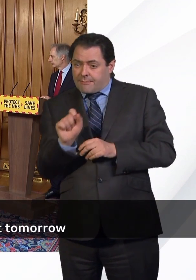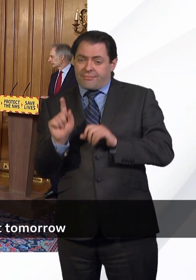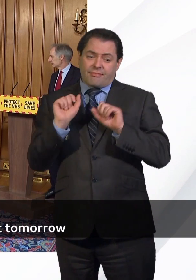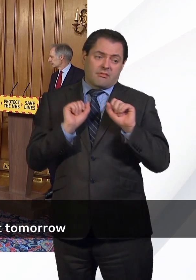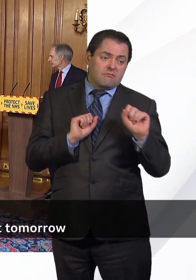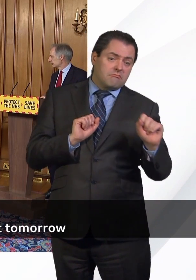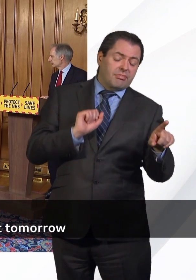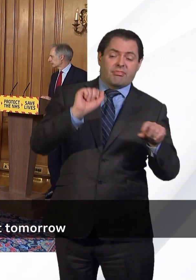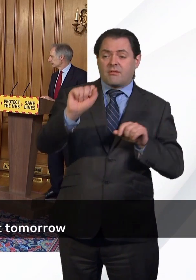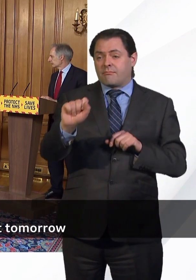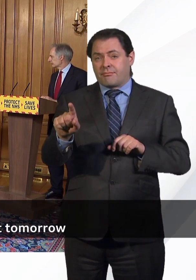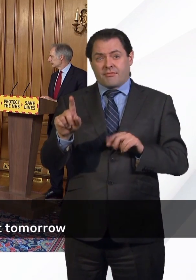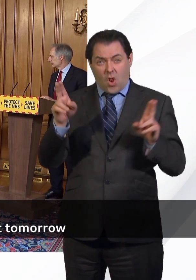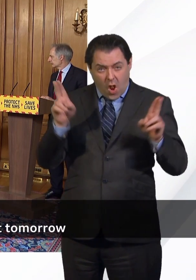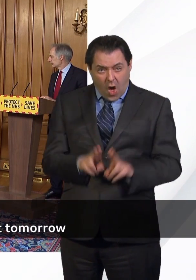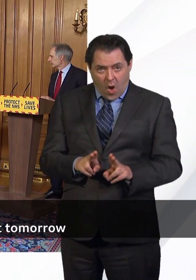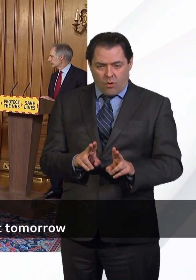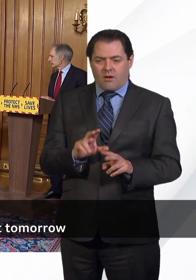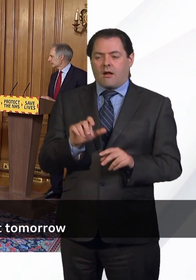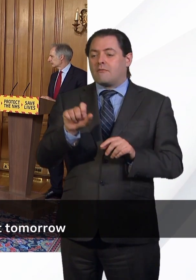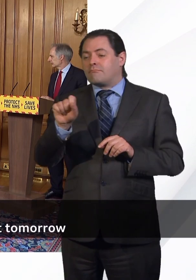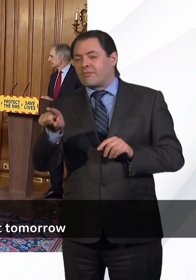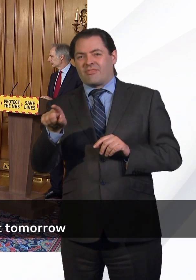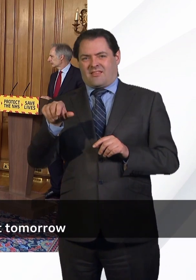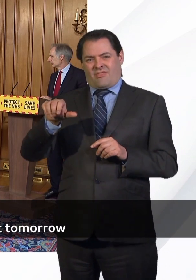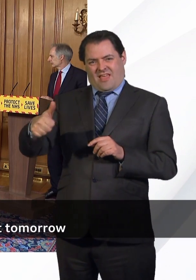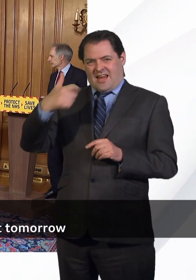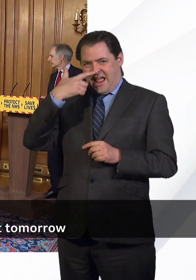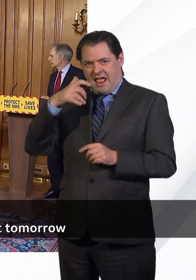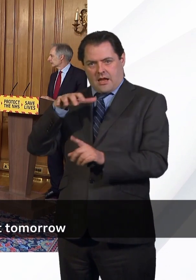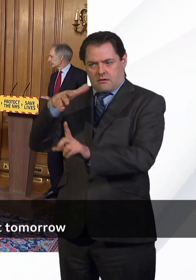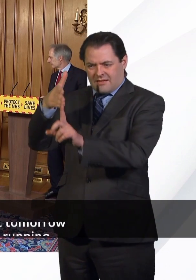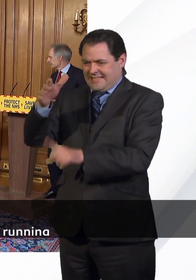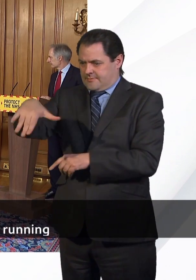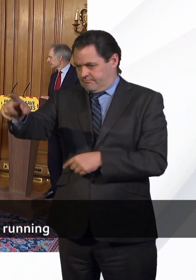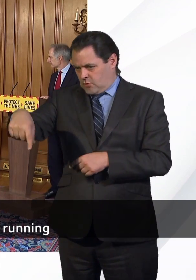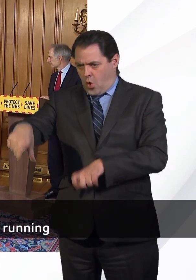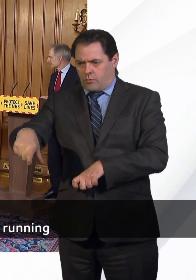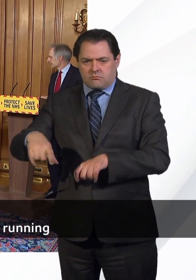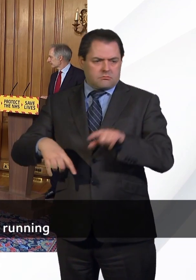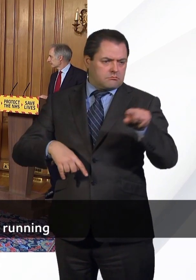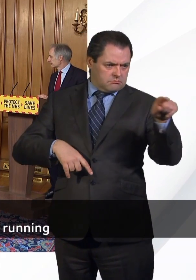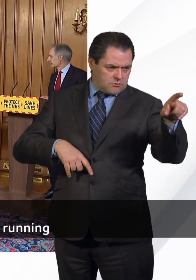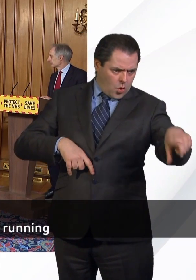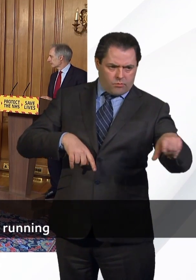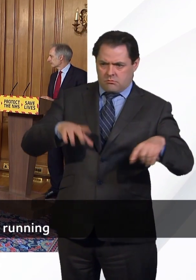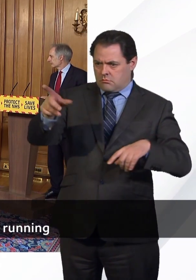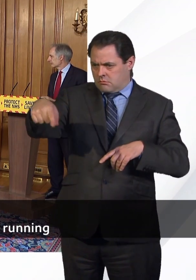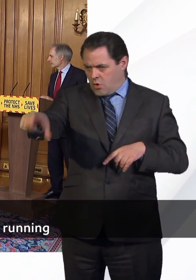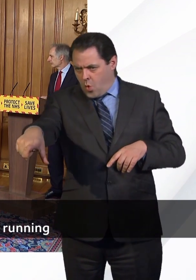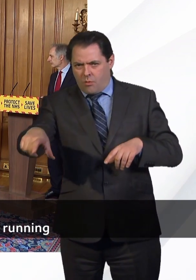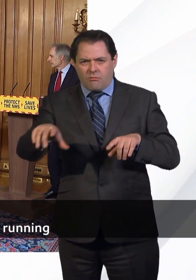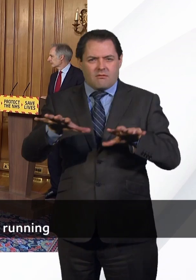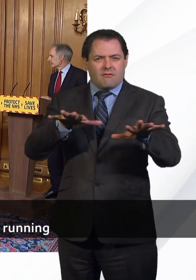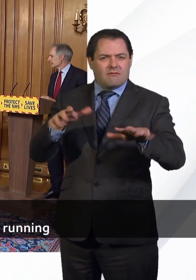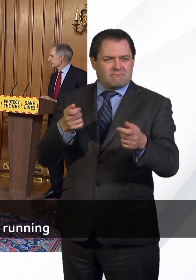absolutely clear within your question that that is the answer. Thanks very much. We'll now take questions from